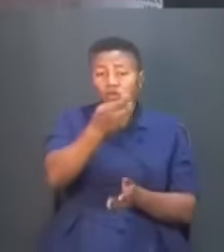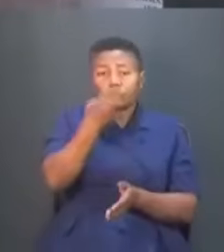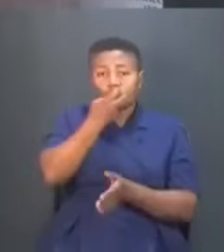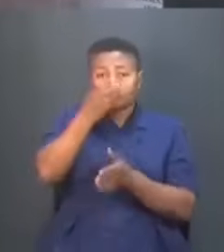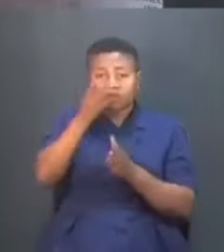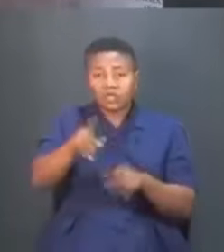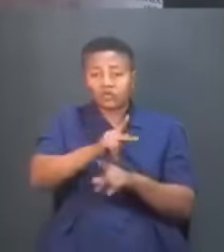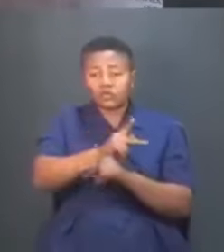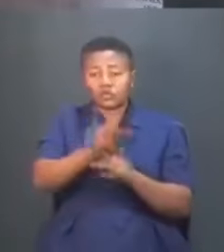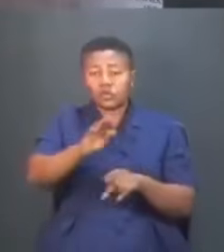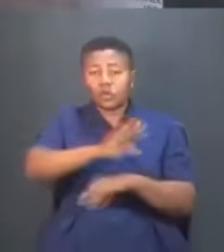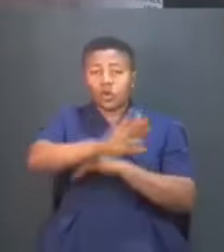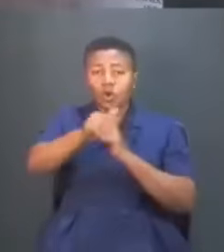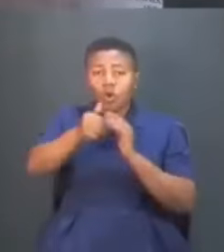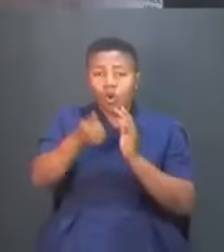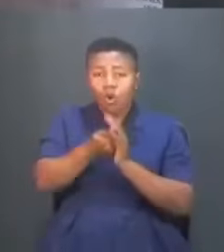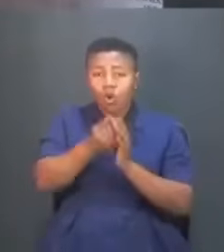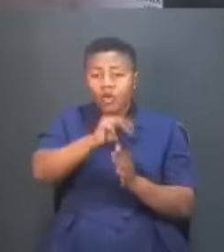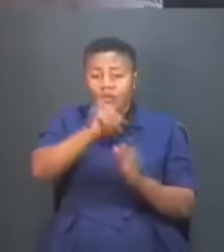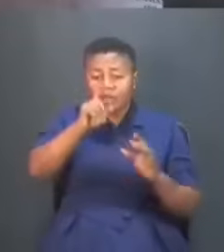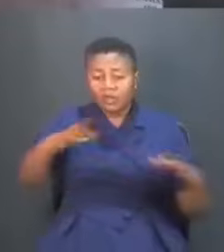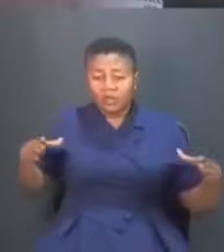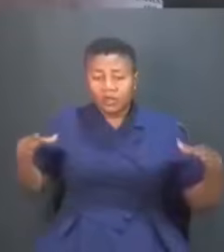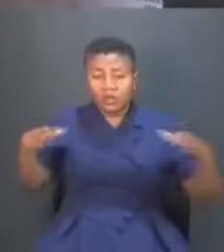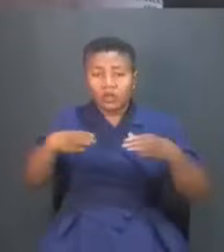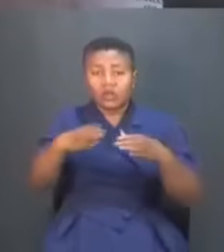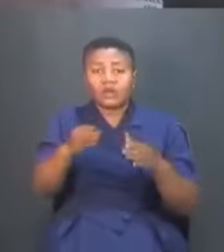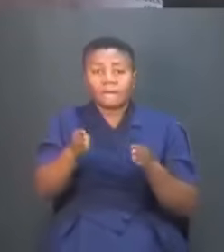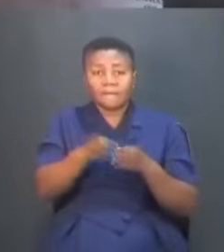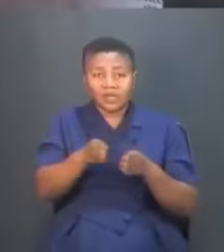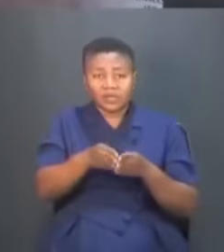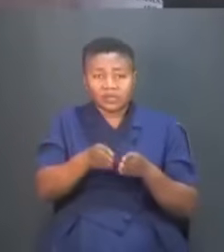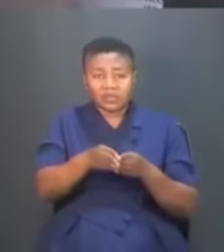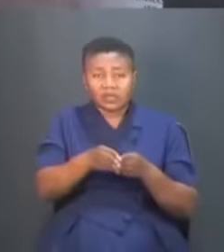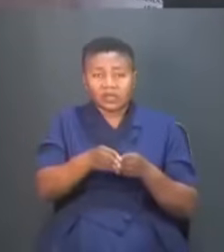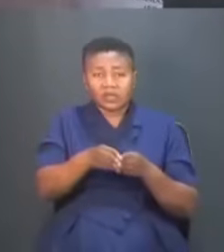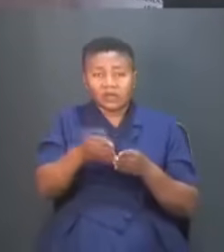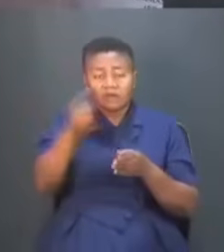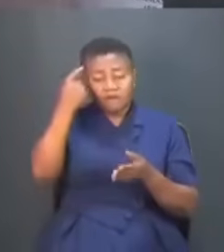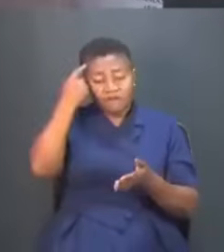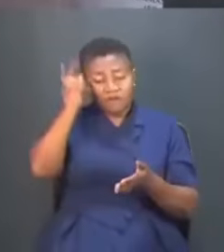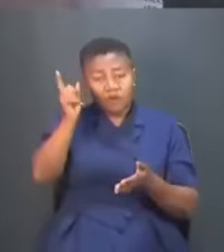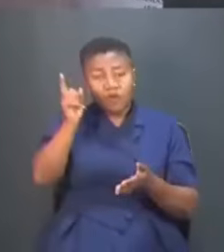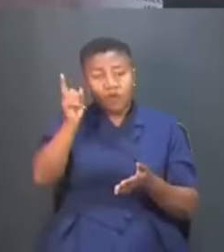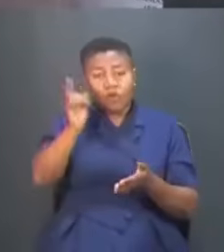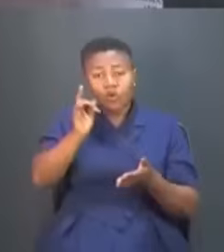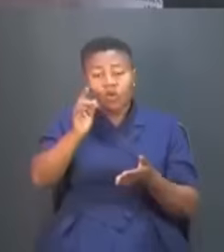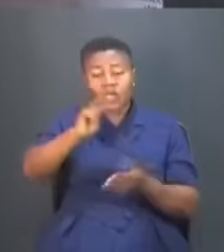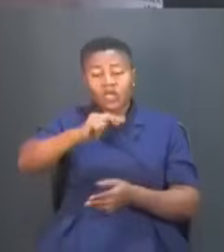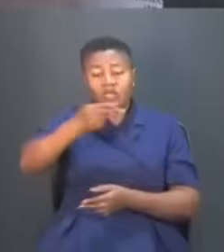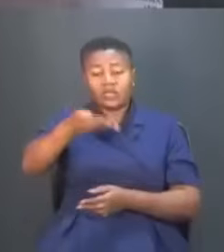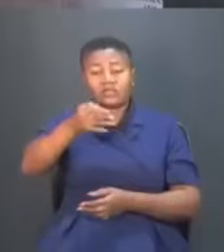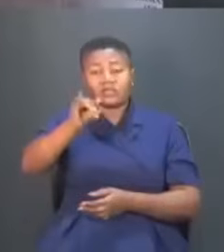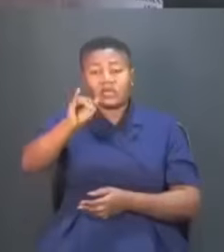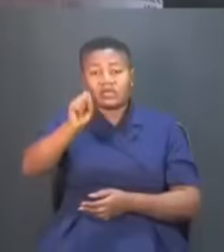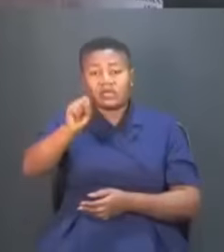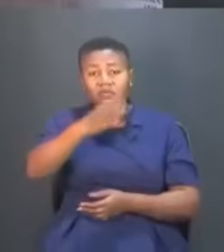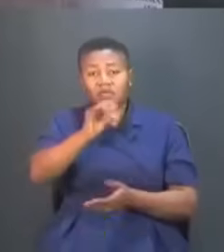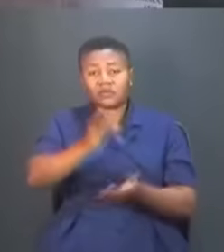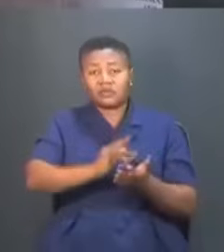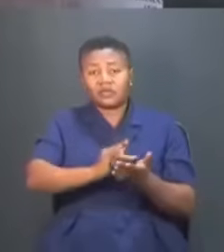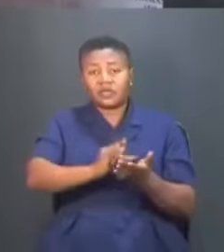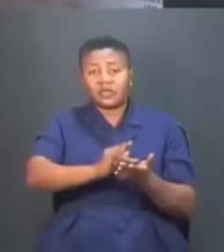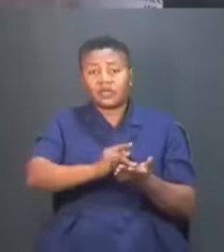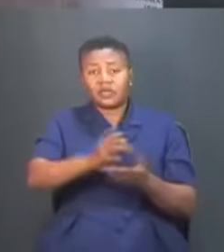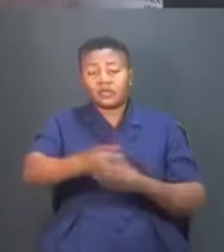the whole and take the formula on NHIS and the medical trust fund. Then we can come back and do it. Mr. Speaker.